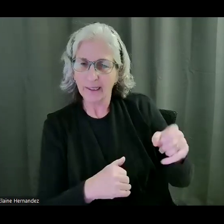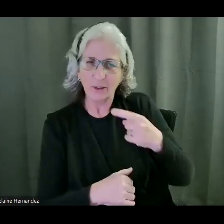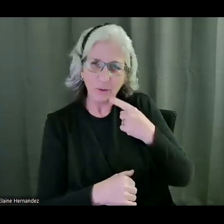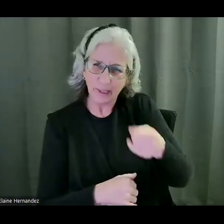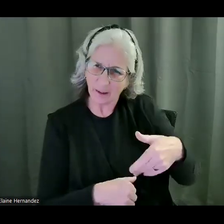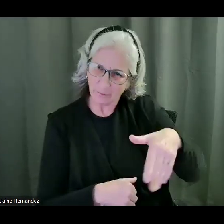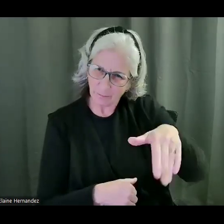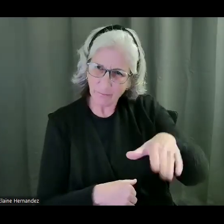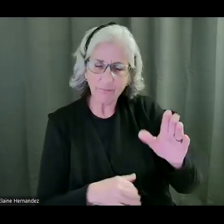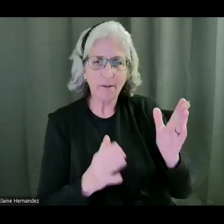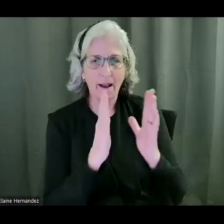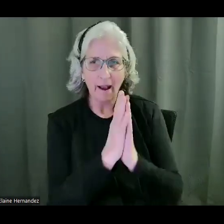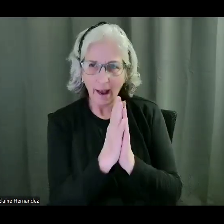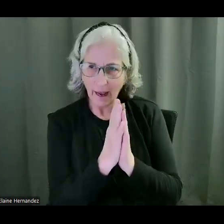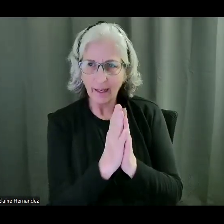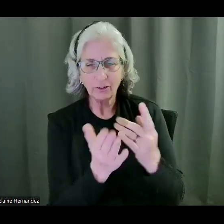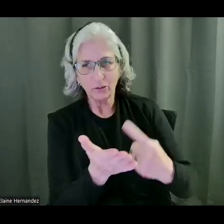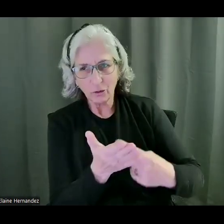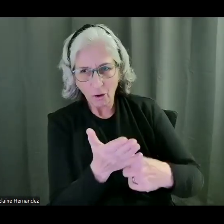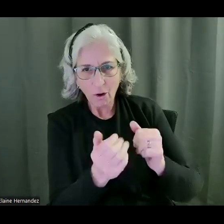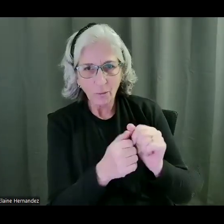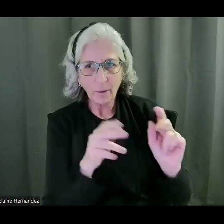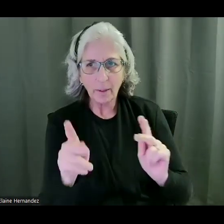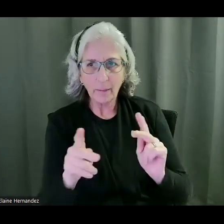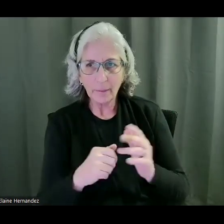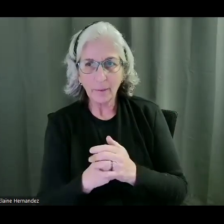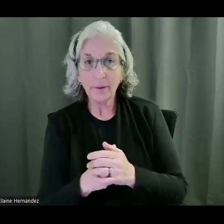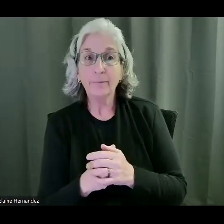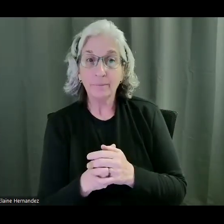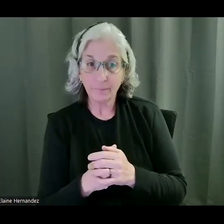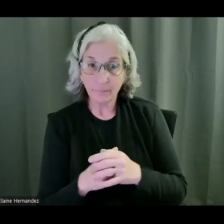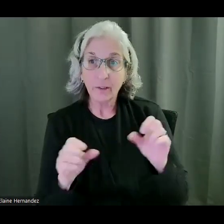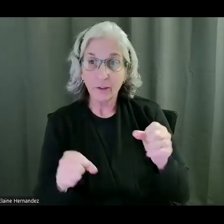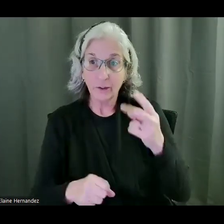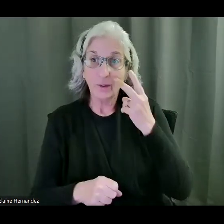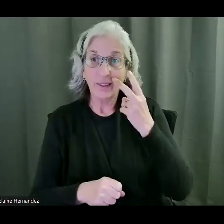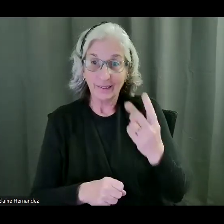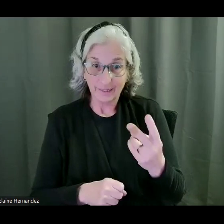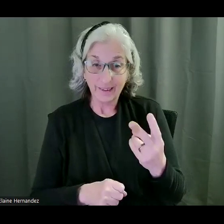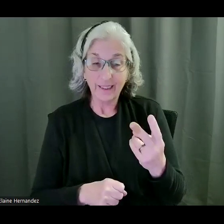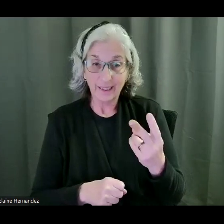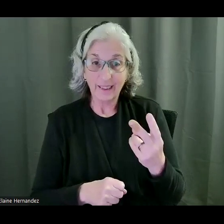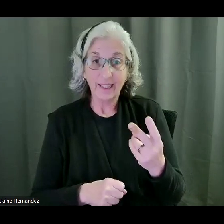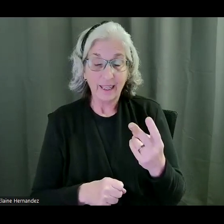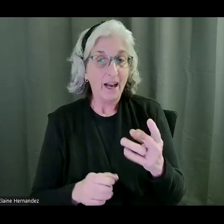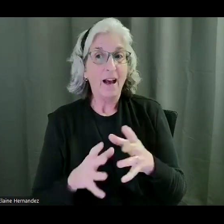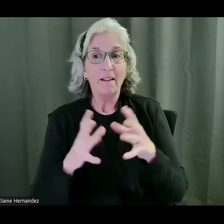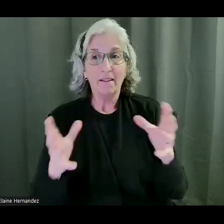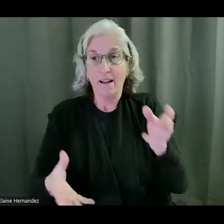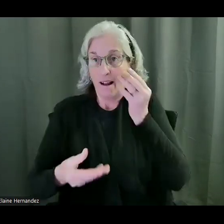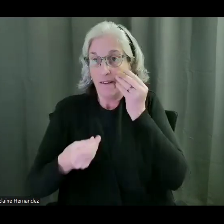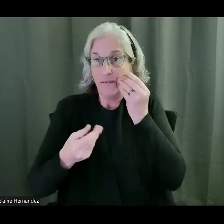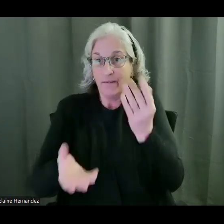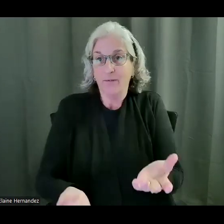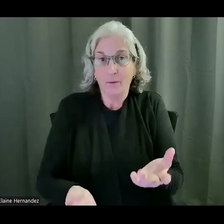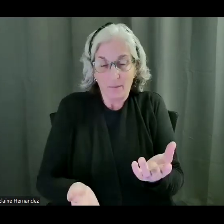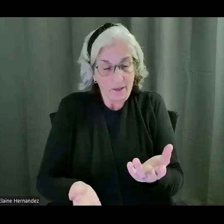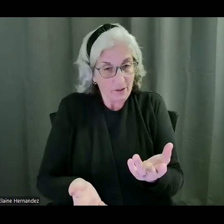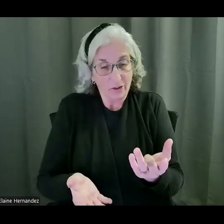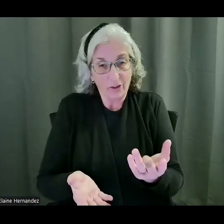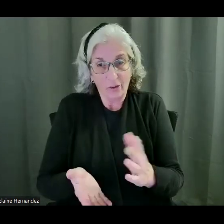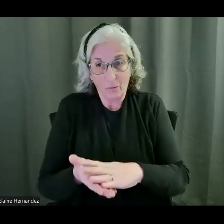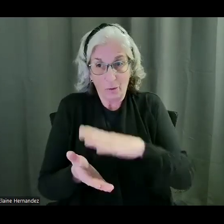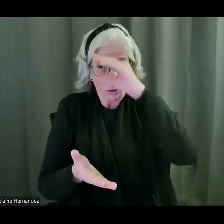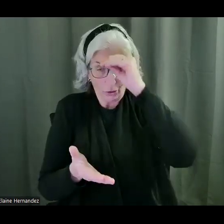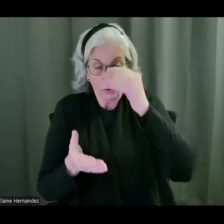as you'll see in this example, a lot of information was gained over the course of several meetings. Some